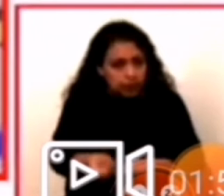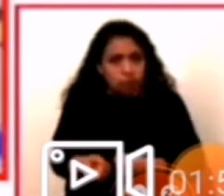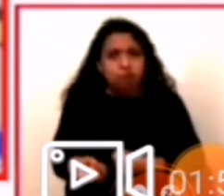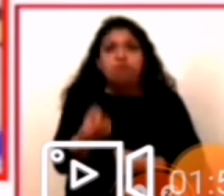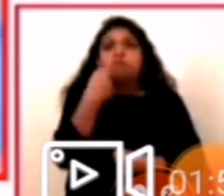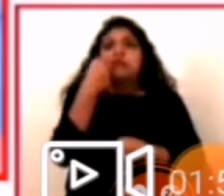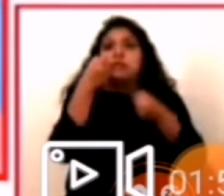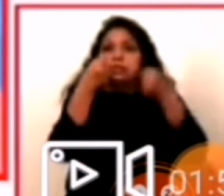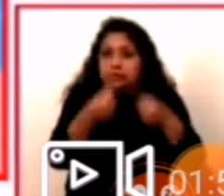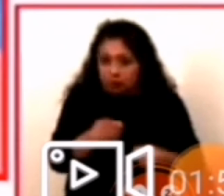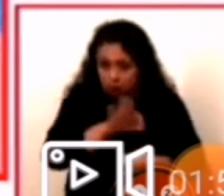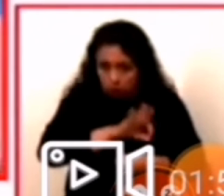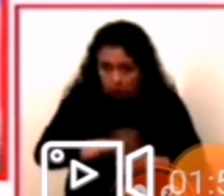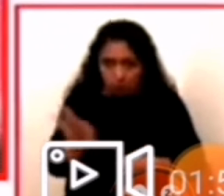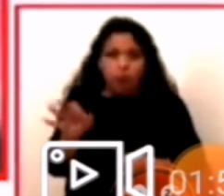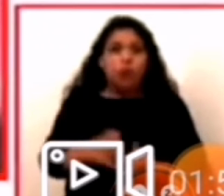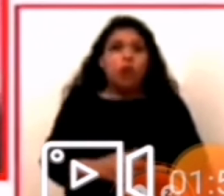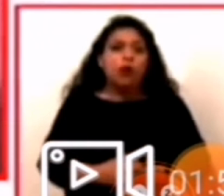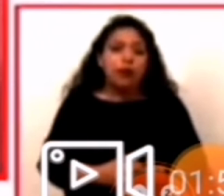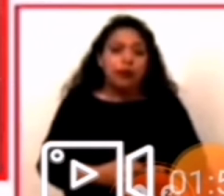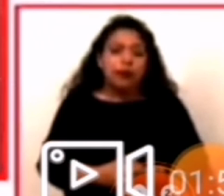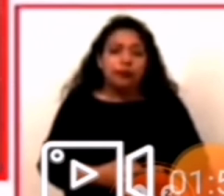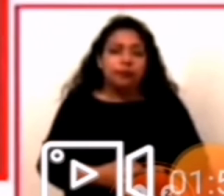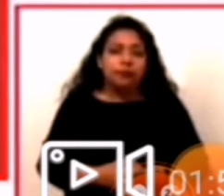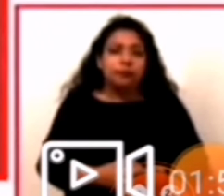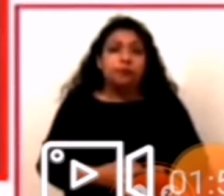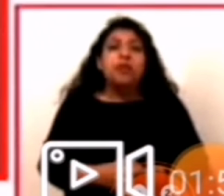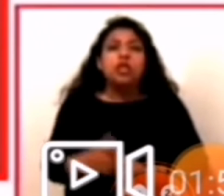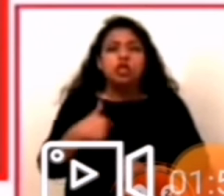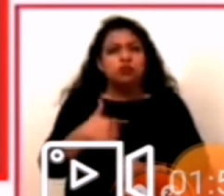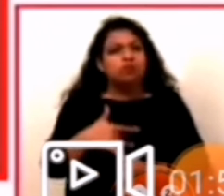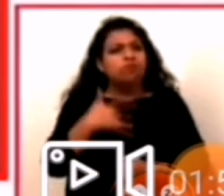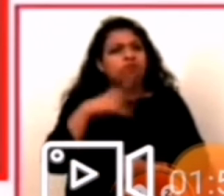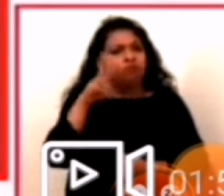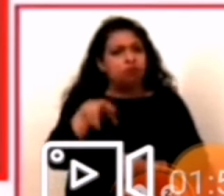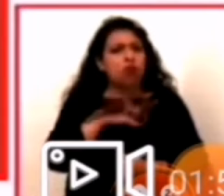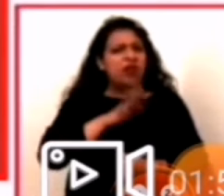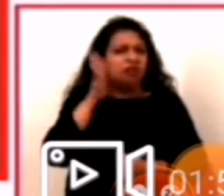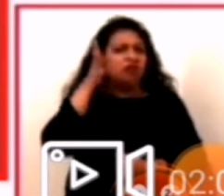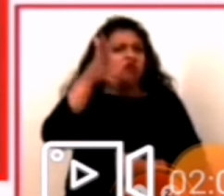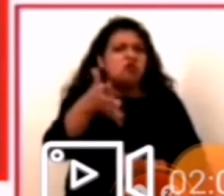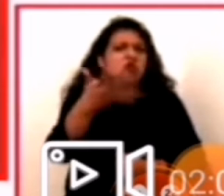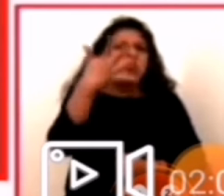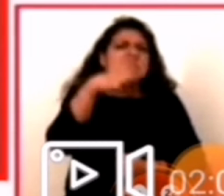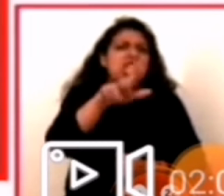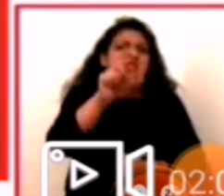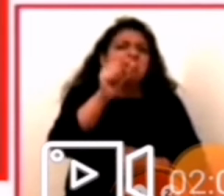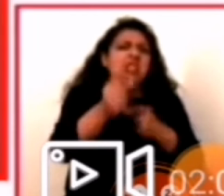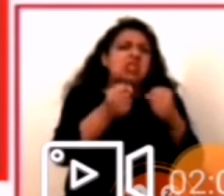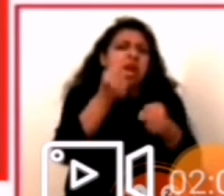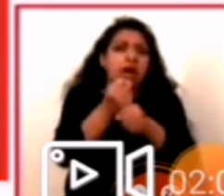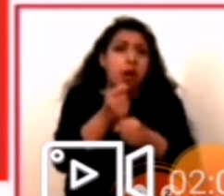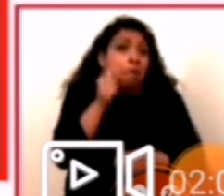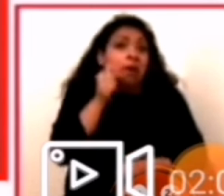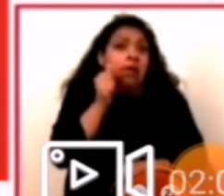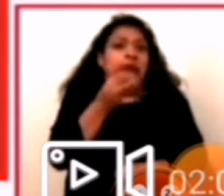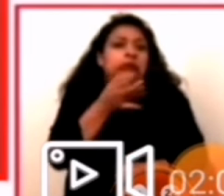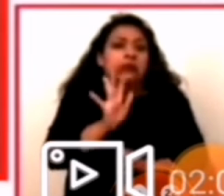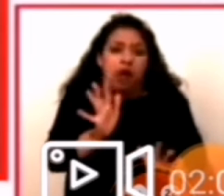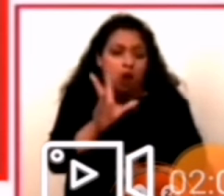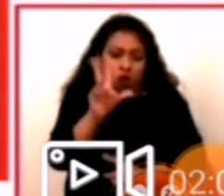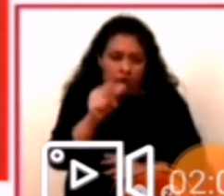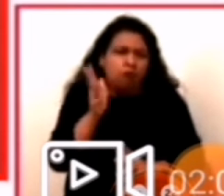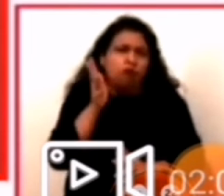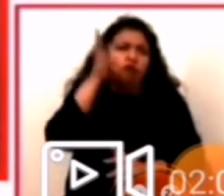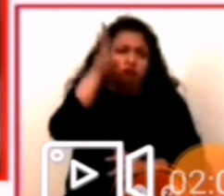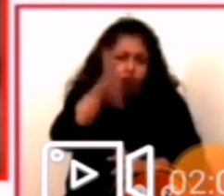this safely. And I imagine this will be possible in the next 10, 20 years. It's not going to be tomorrow, but certainly